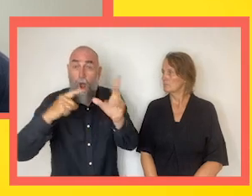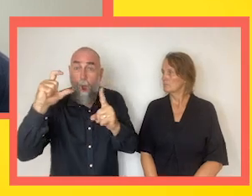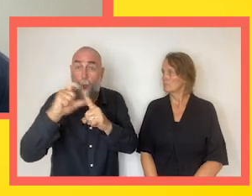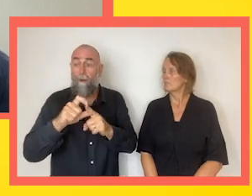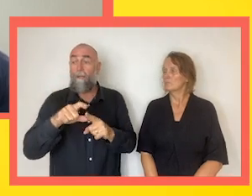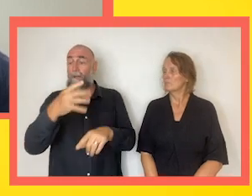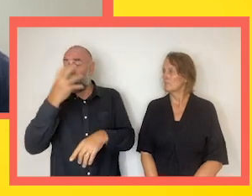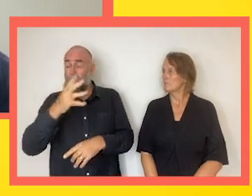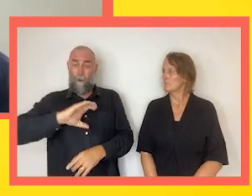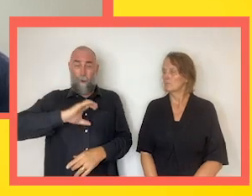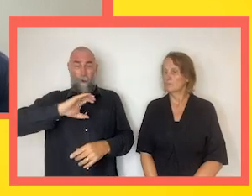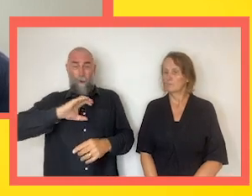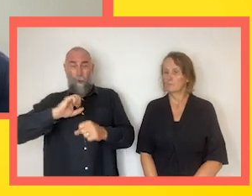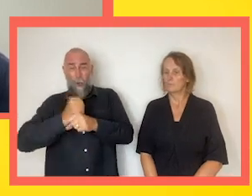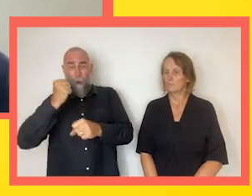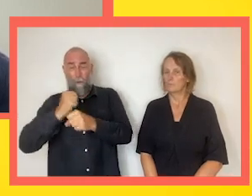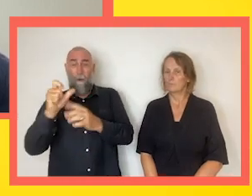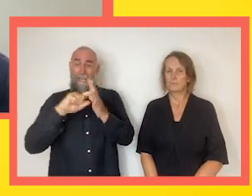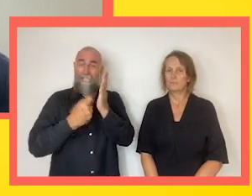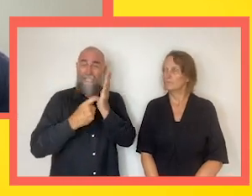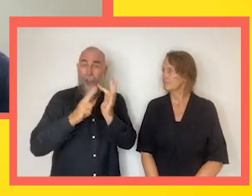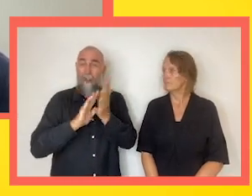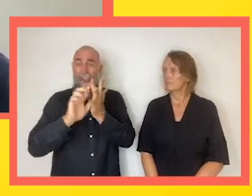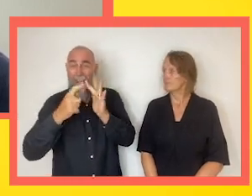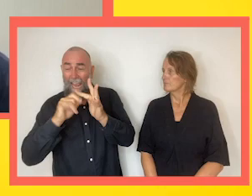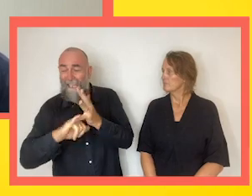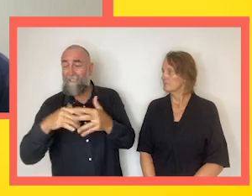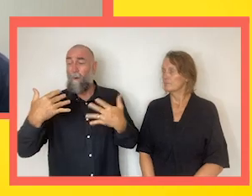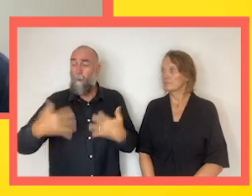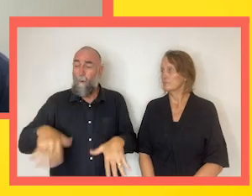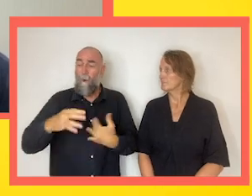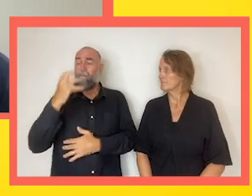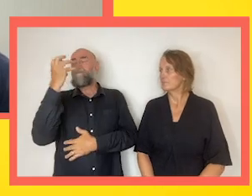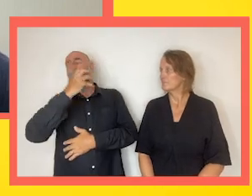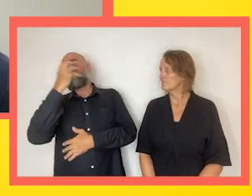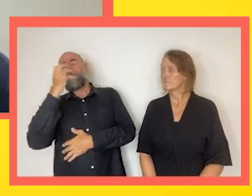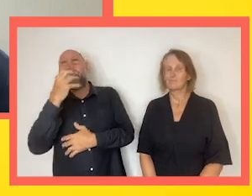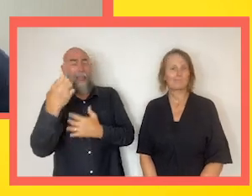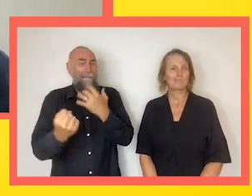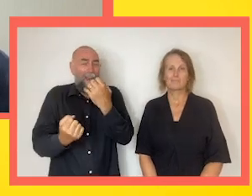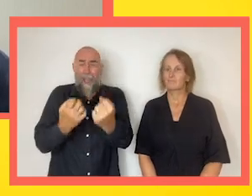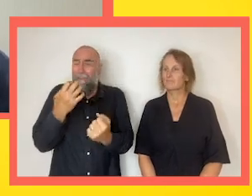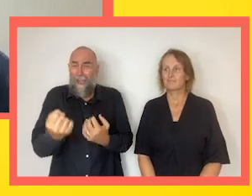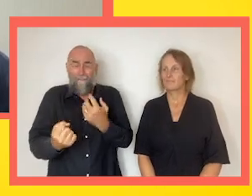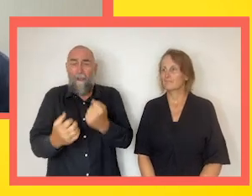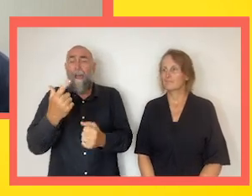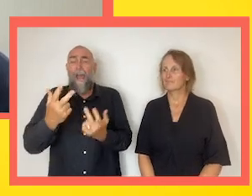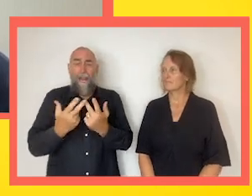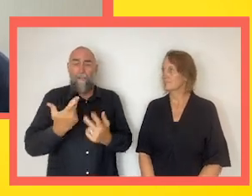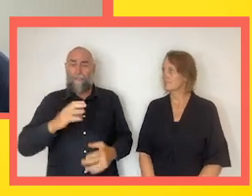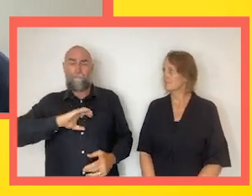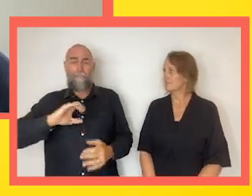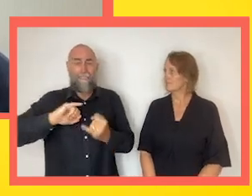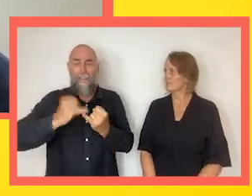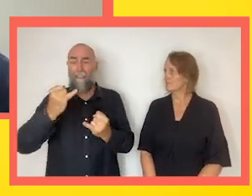Emily Petricola, gold. Darren Hicks, gold. Alastair Donahue, gold. And another silver for